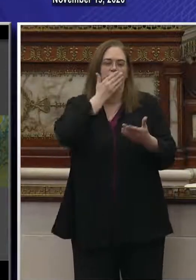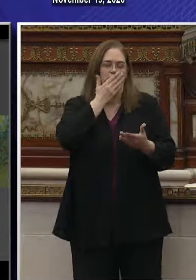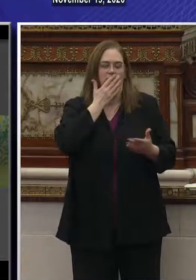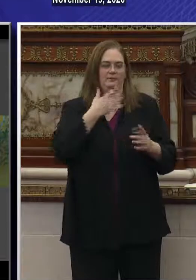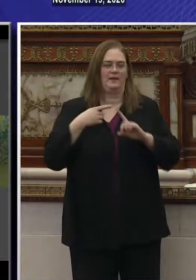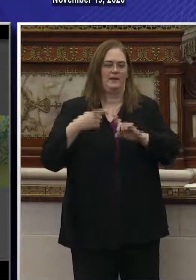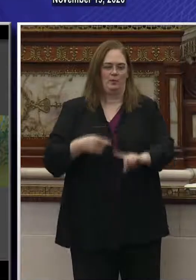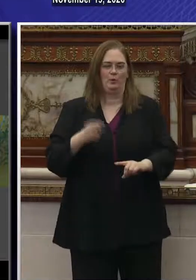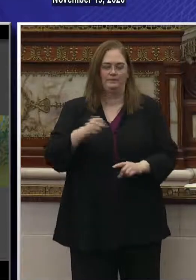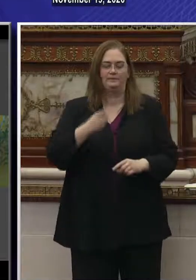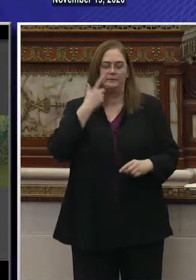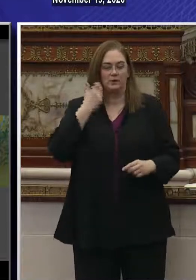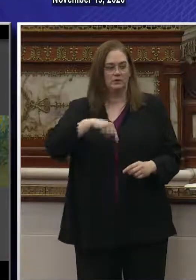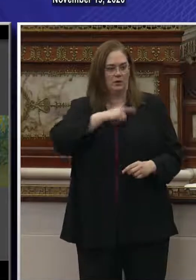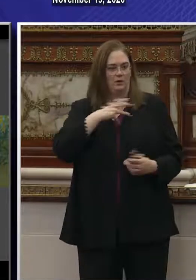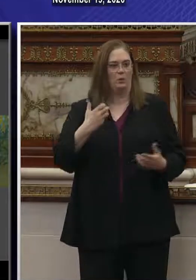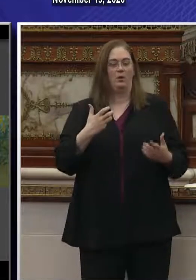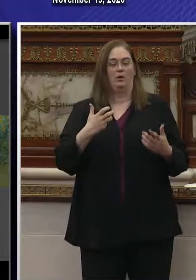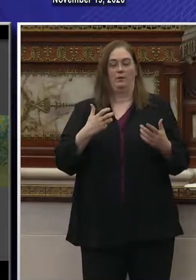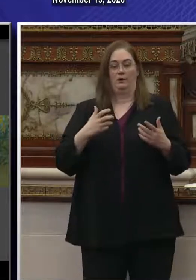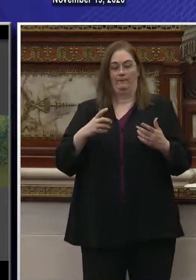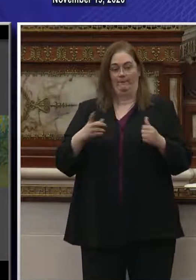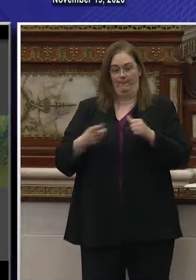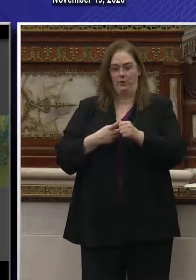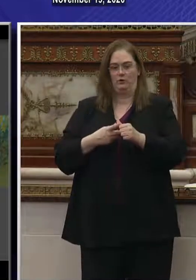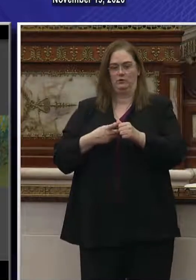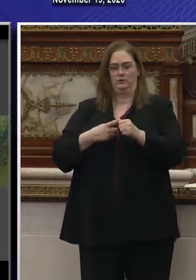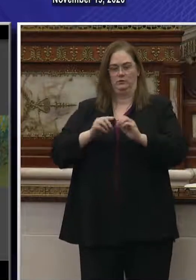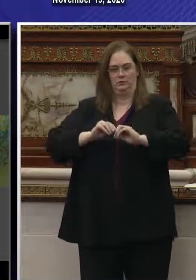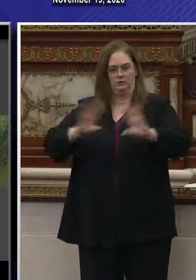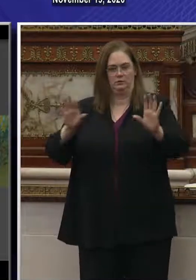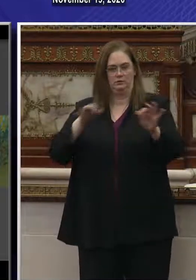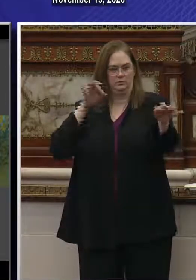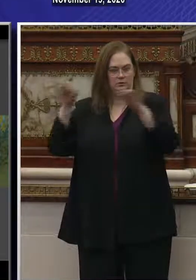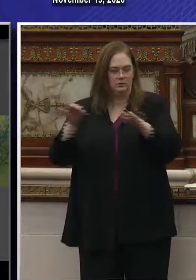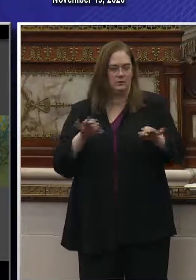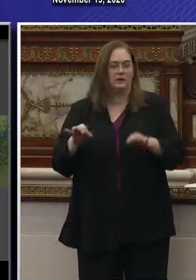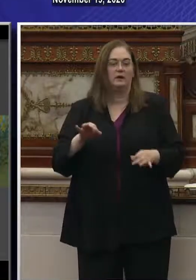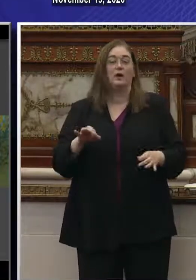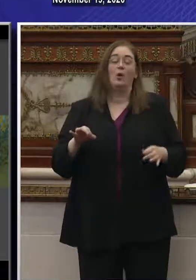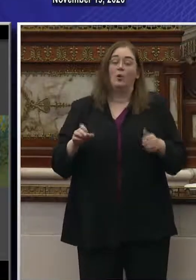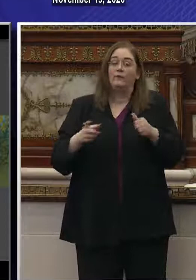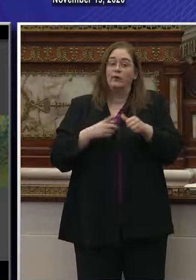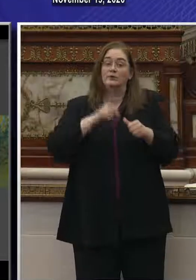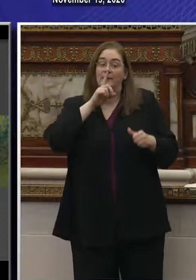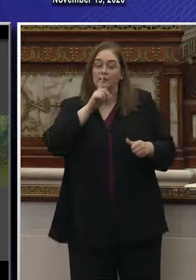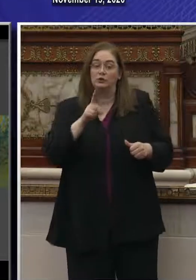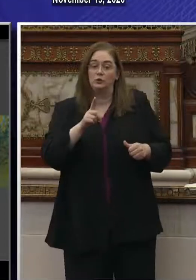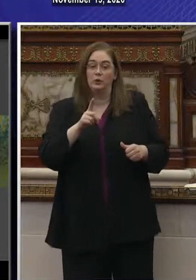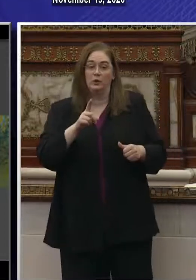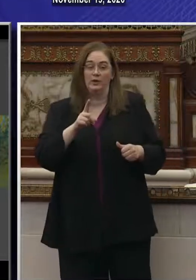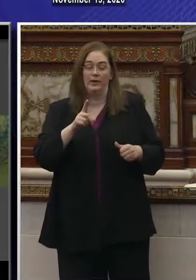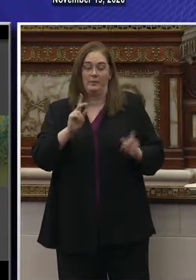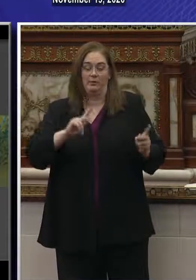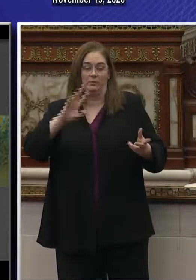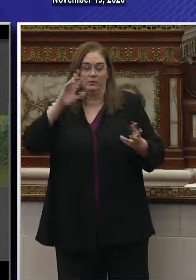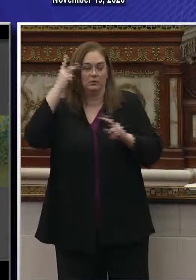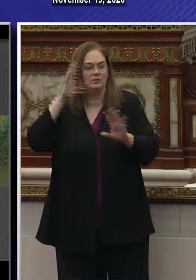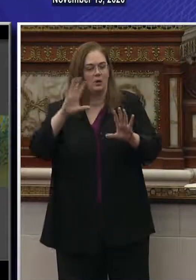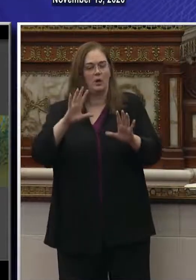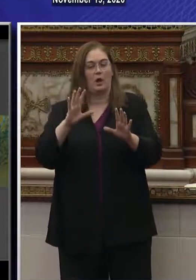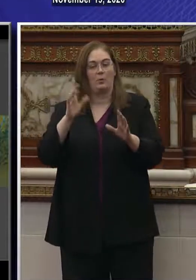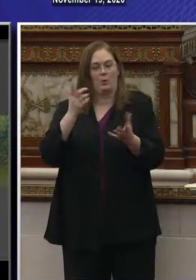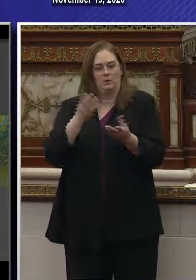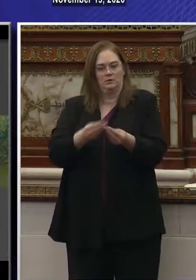making that point, because we want to get in front of it. We want to, number one, make sure it doesn't happen. Number two, we want to dispel any